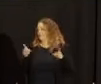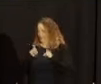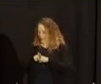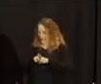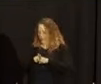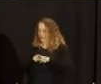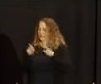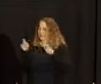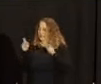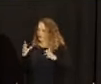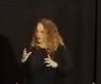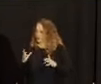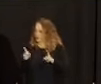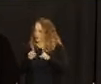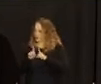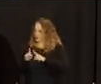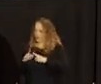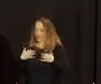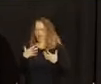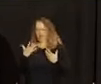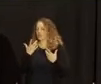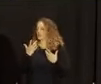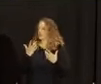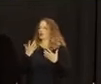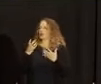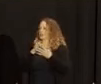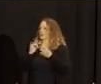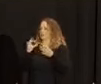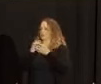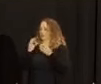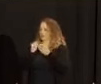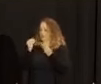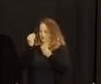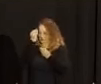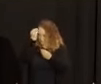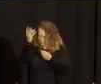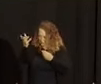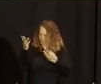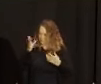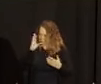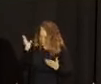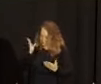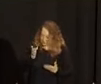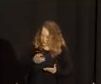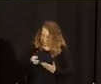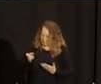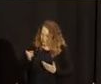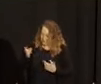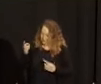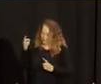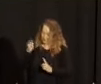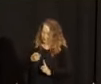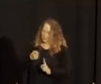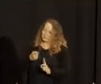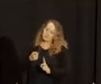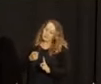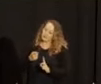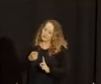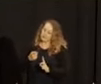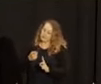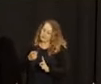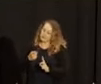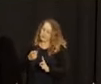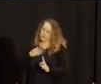an administration. I will say, I'll just speak candidly. When we talk about disability, I'll speak from my